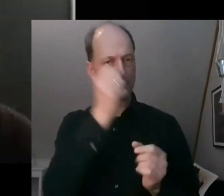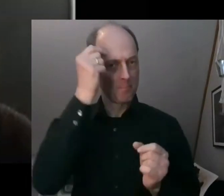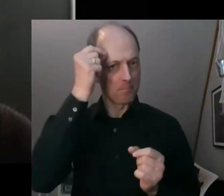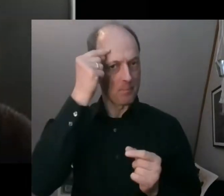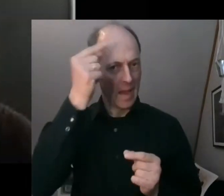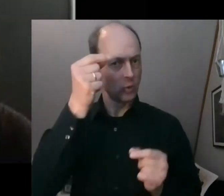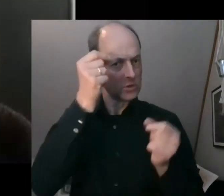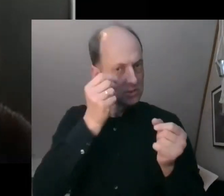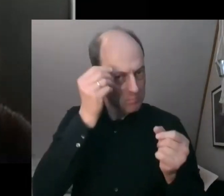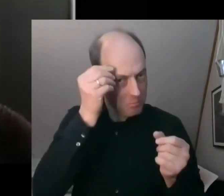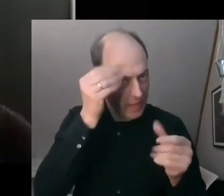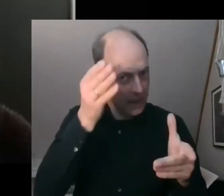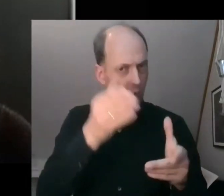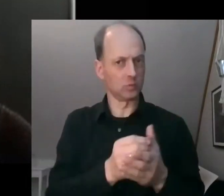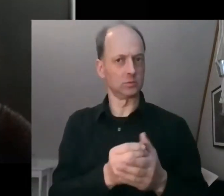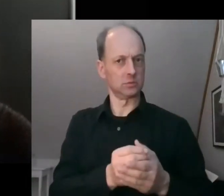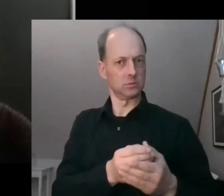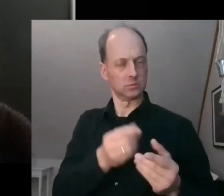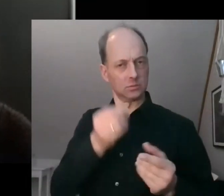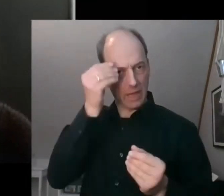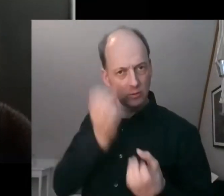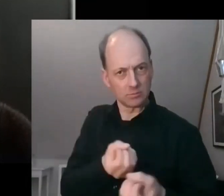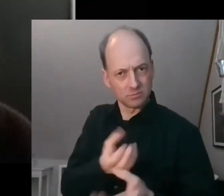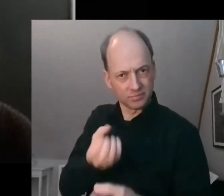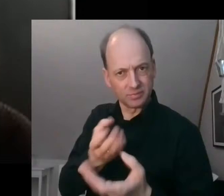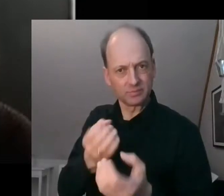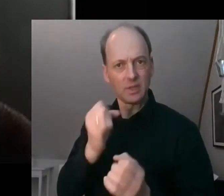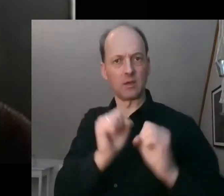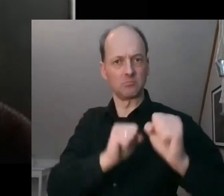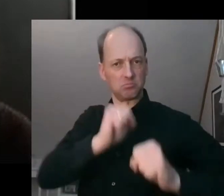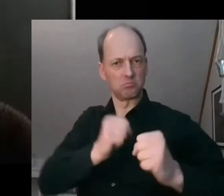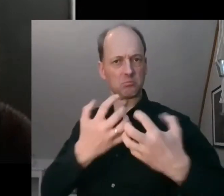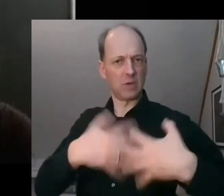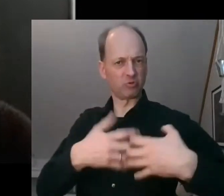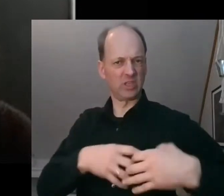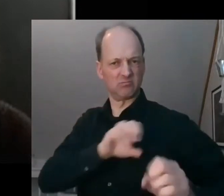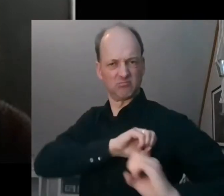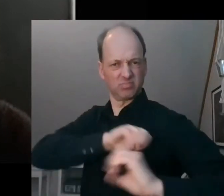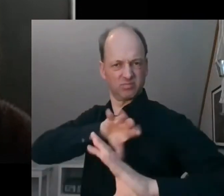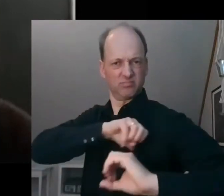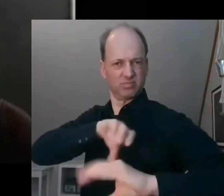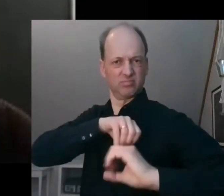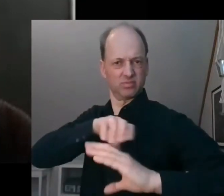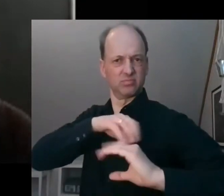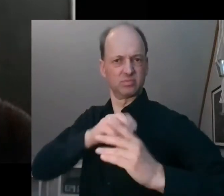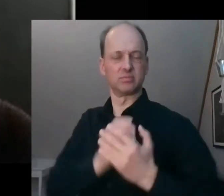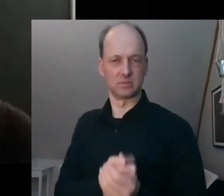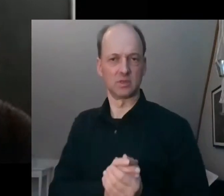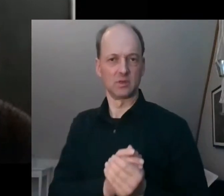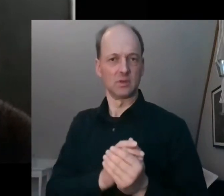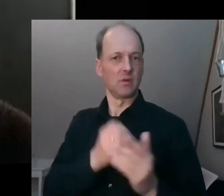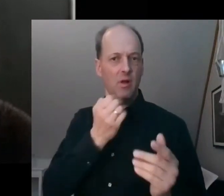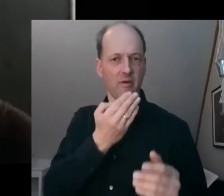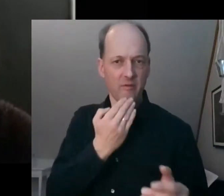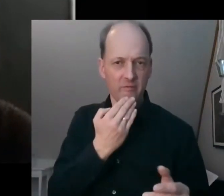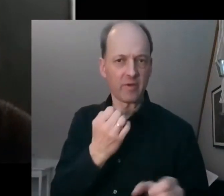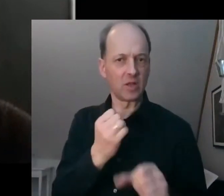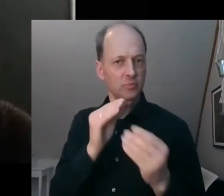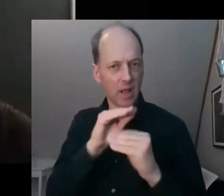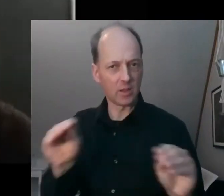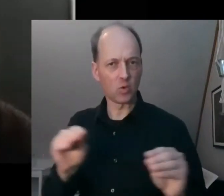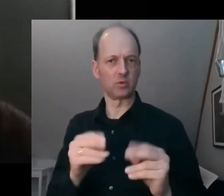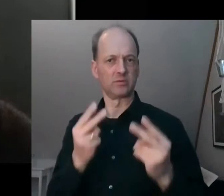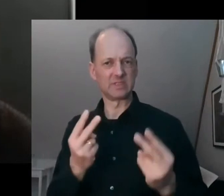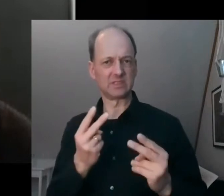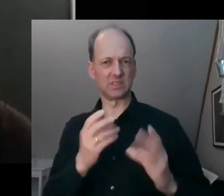industry and that there is a certain opinion building mechanism behind it, an